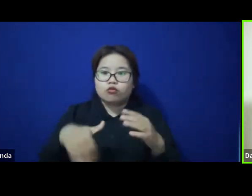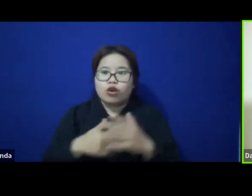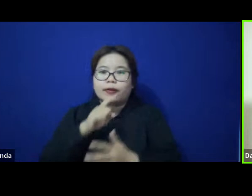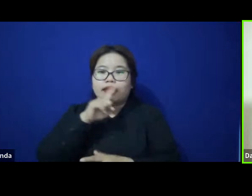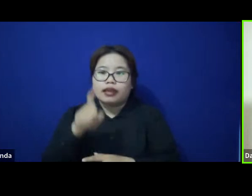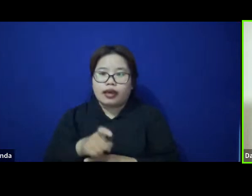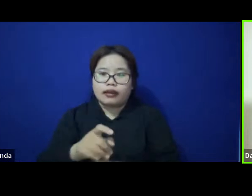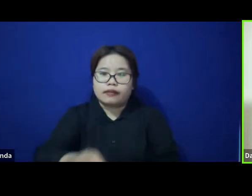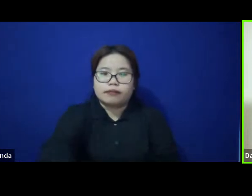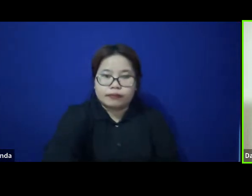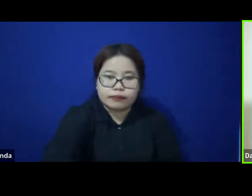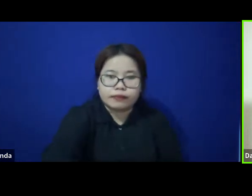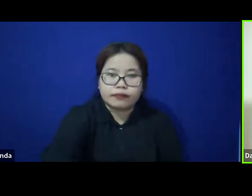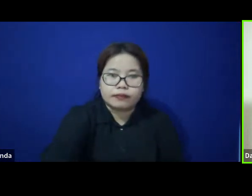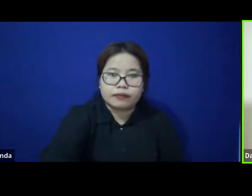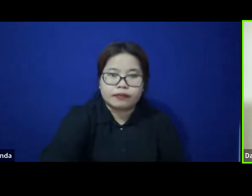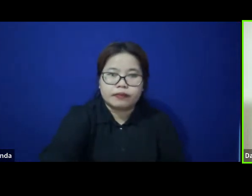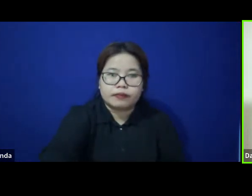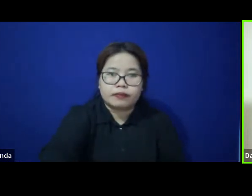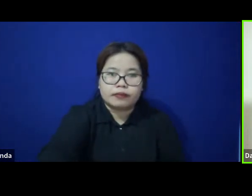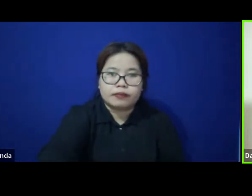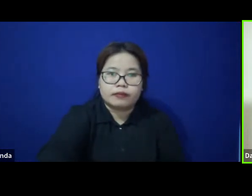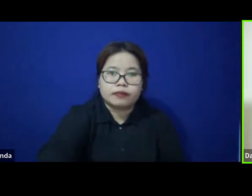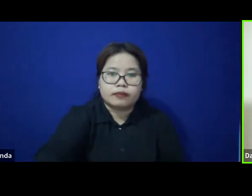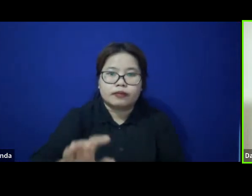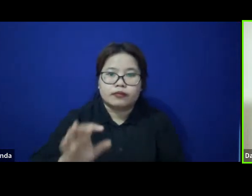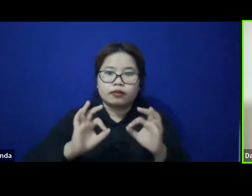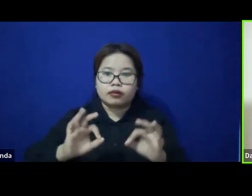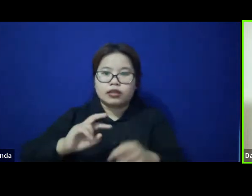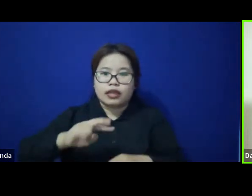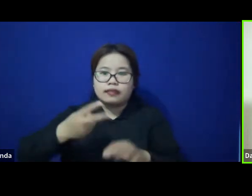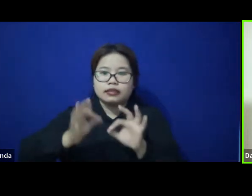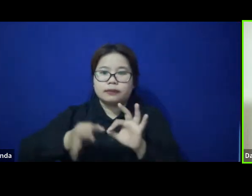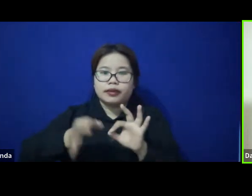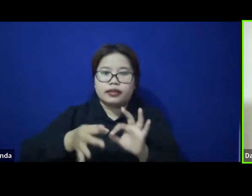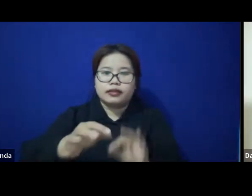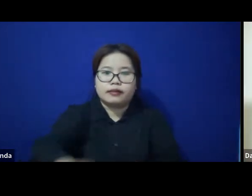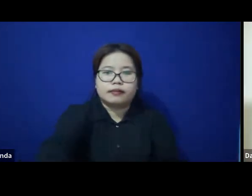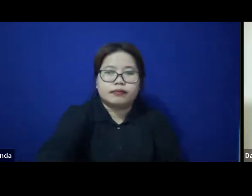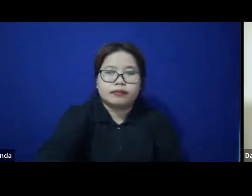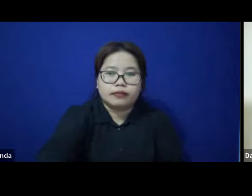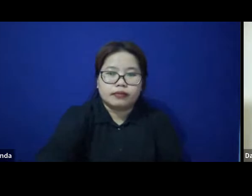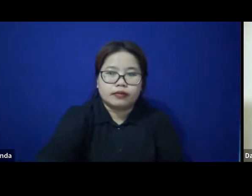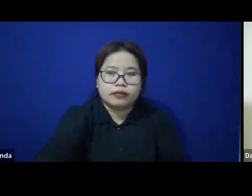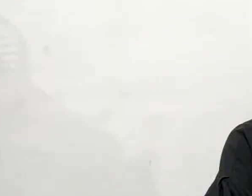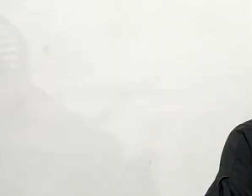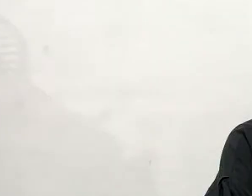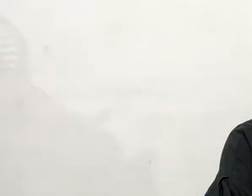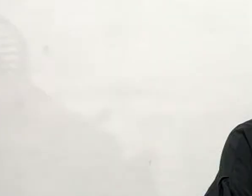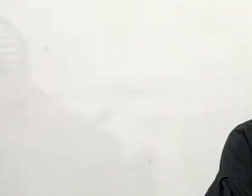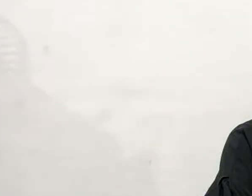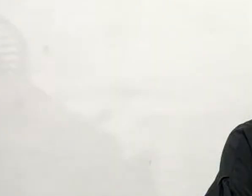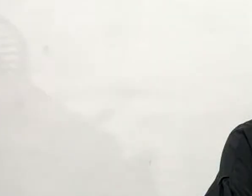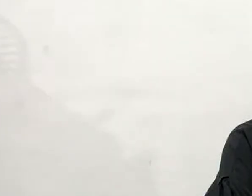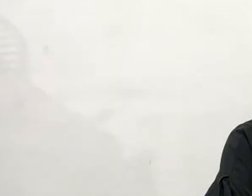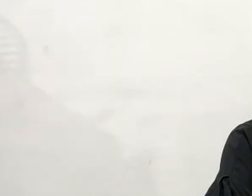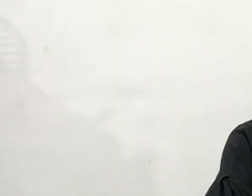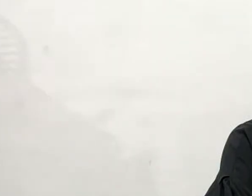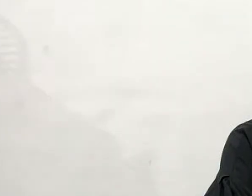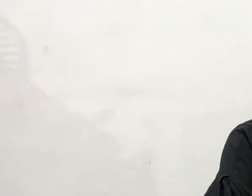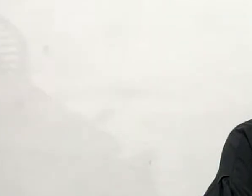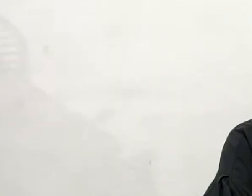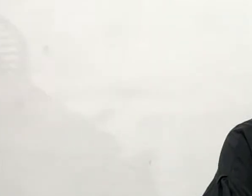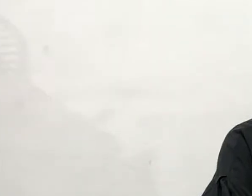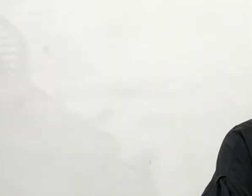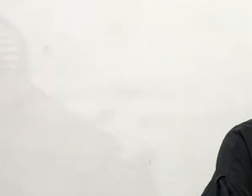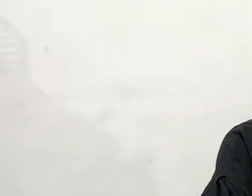about 5 things. The first thing is, do we have people-centered delivery?